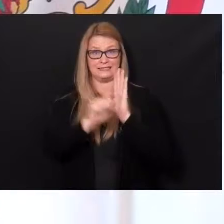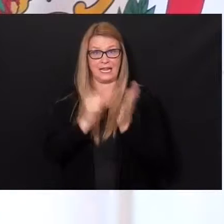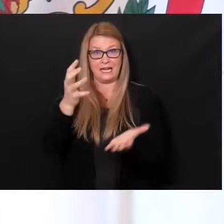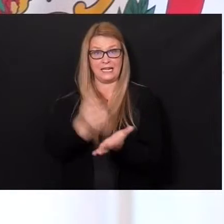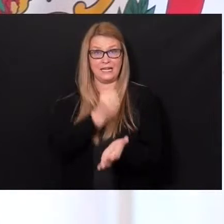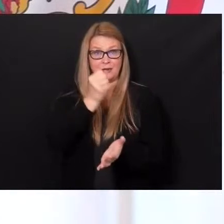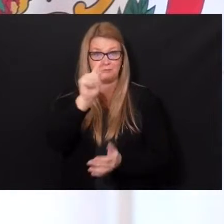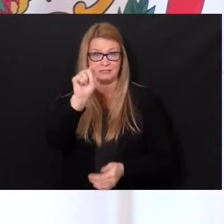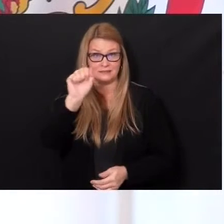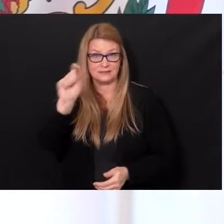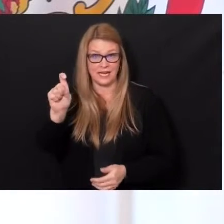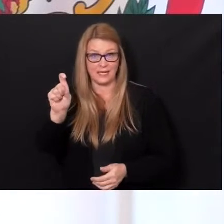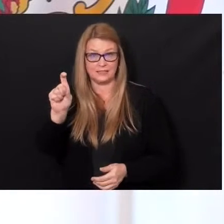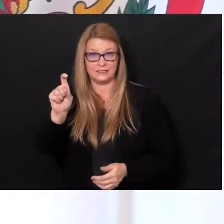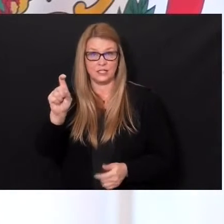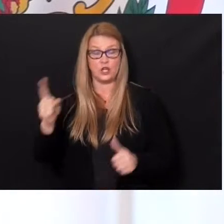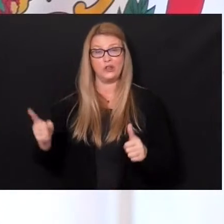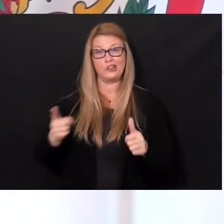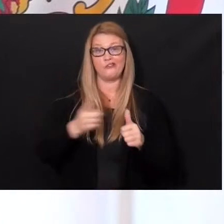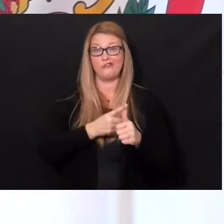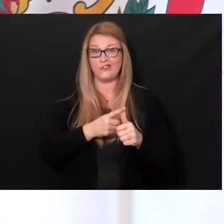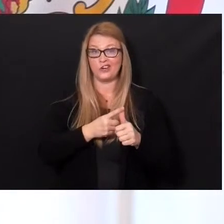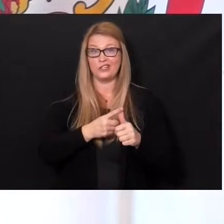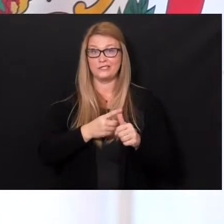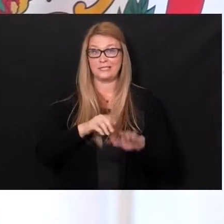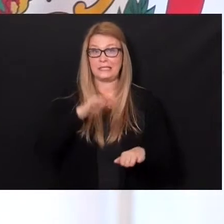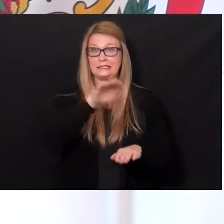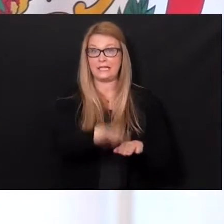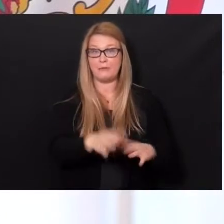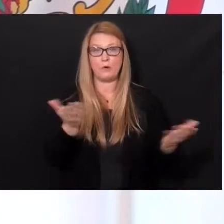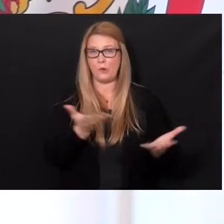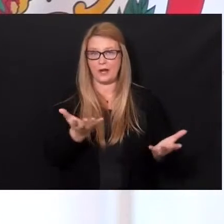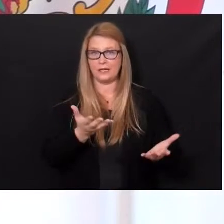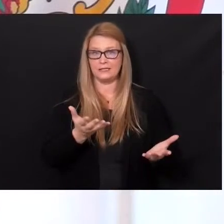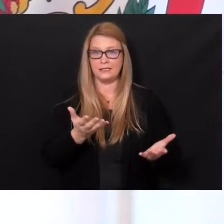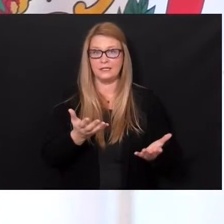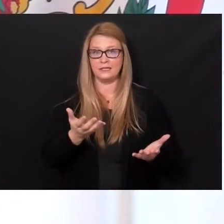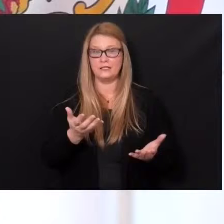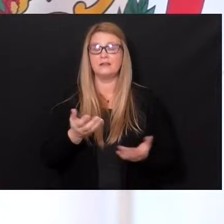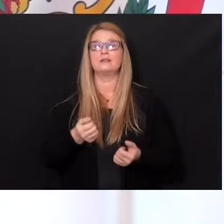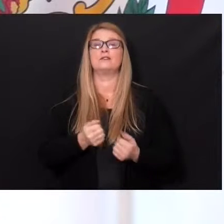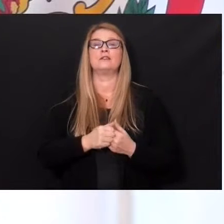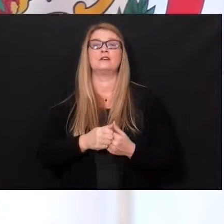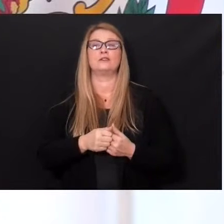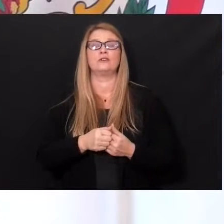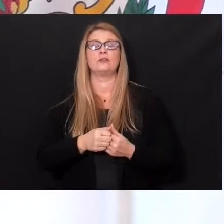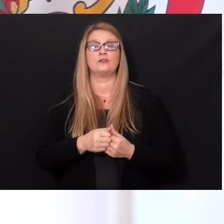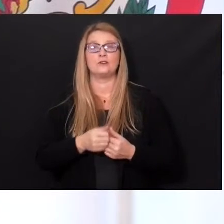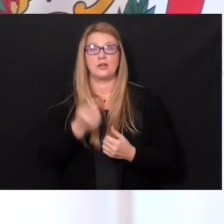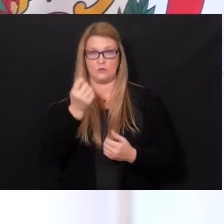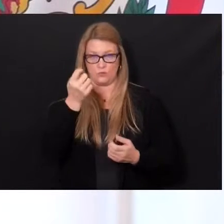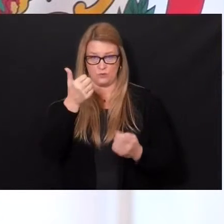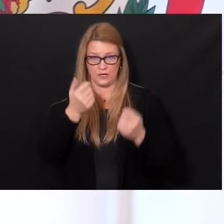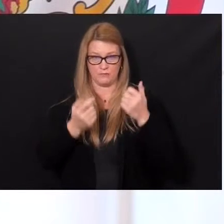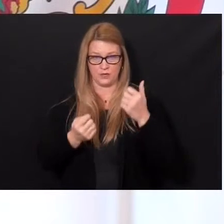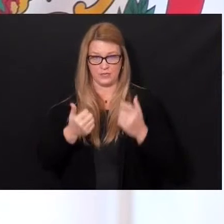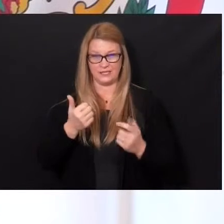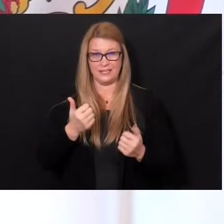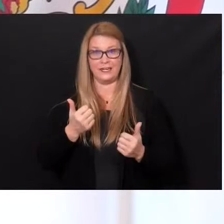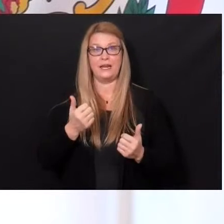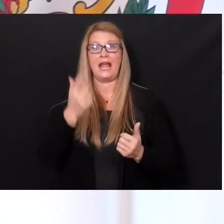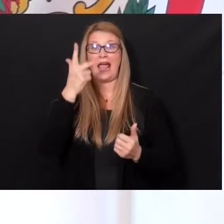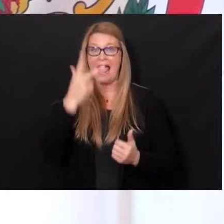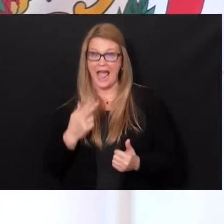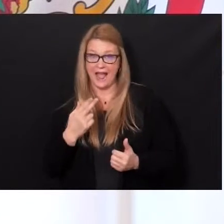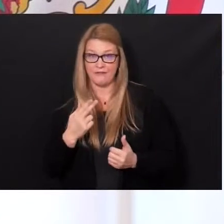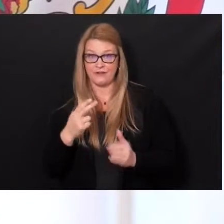time, the first step will be getting rid of as close to half of it as we possibly